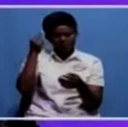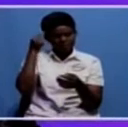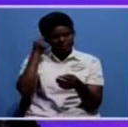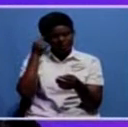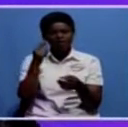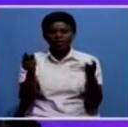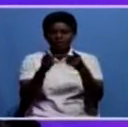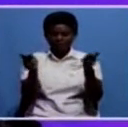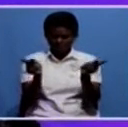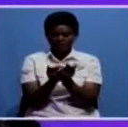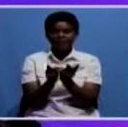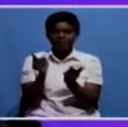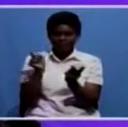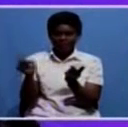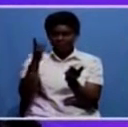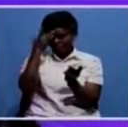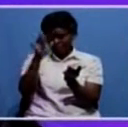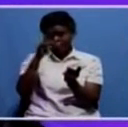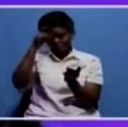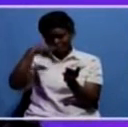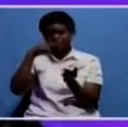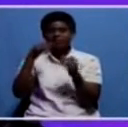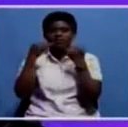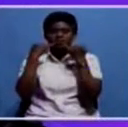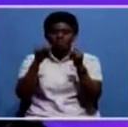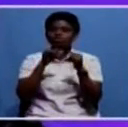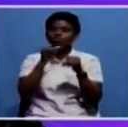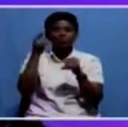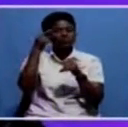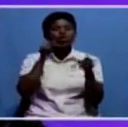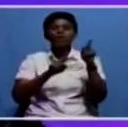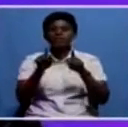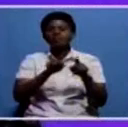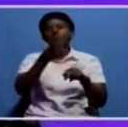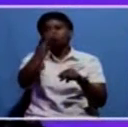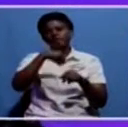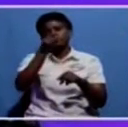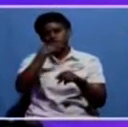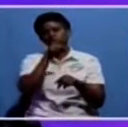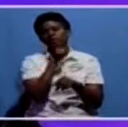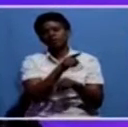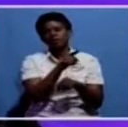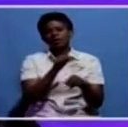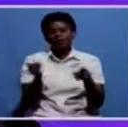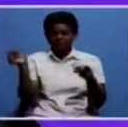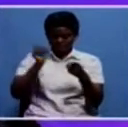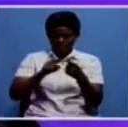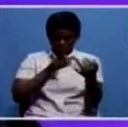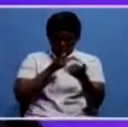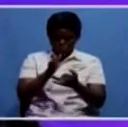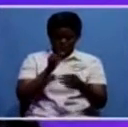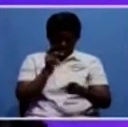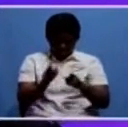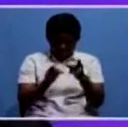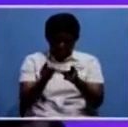is intelligence information and it's not for public consumption until it has been through the processes that